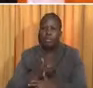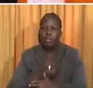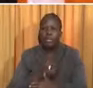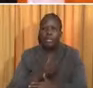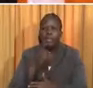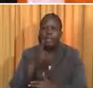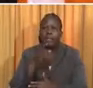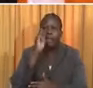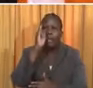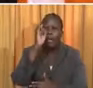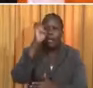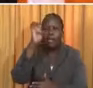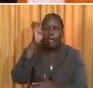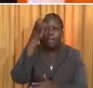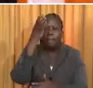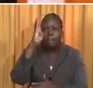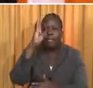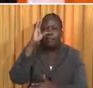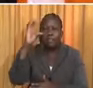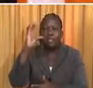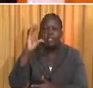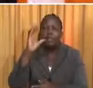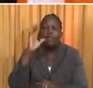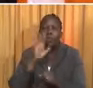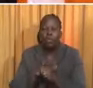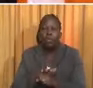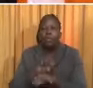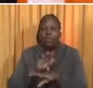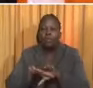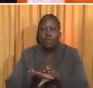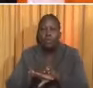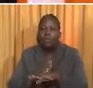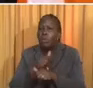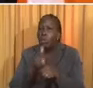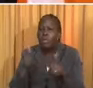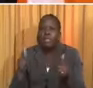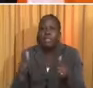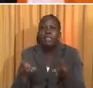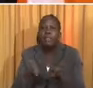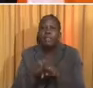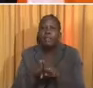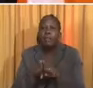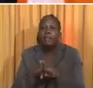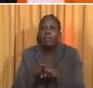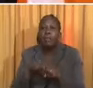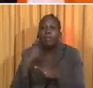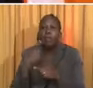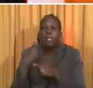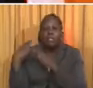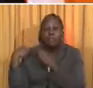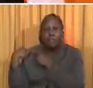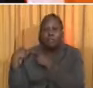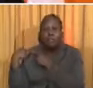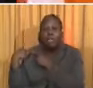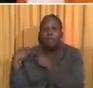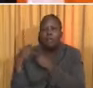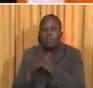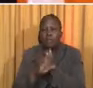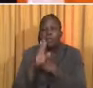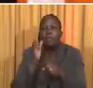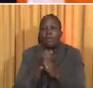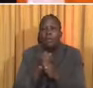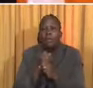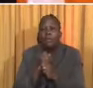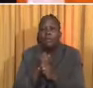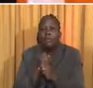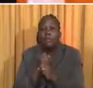properly constituted, quorate, and competent to carry out all its constitutional and statutory duties. In